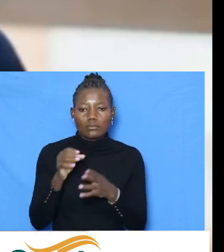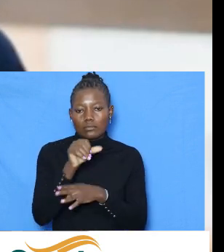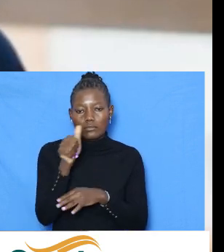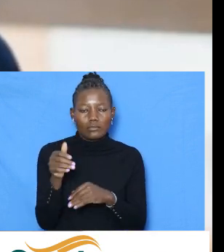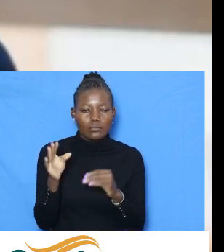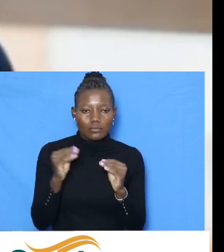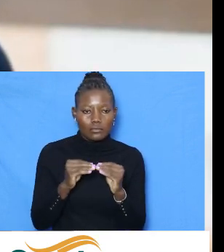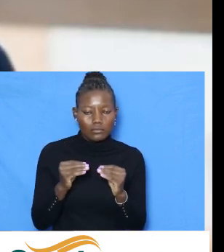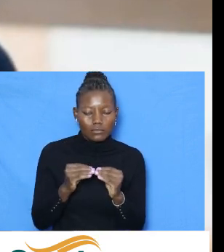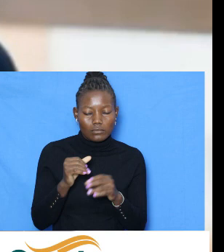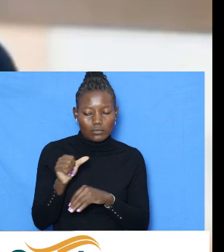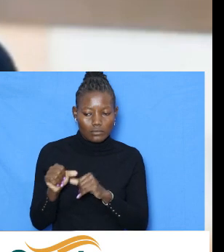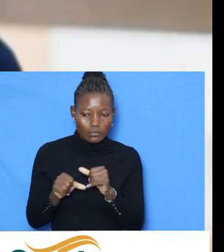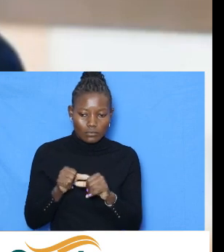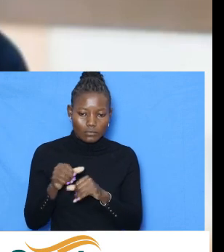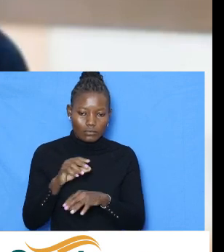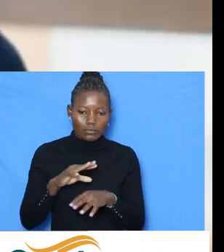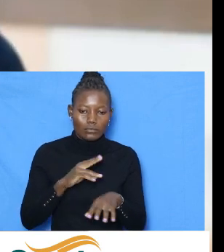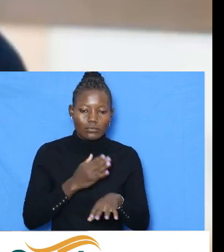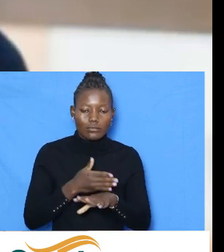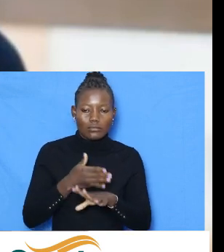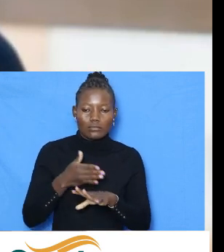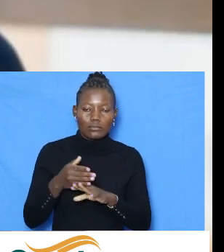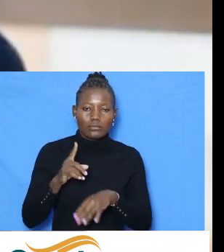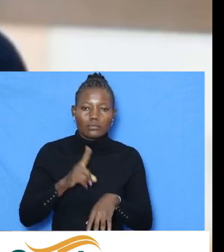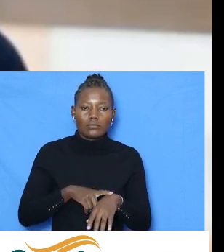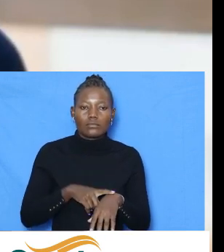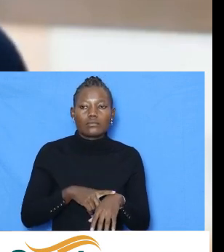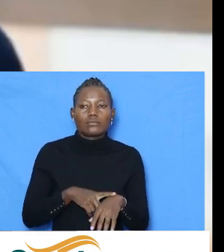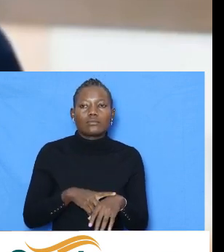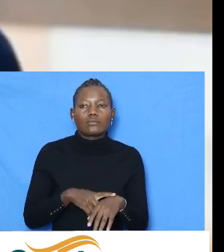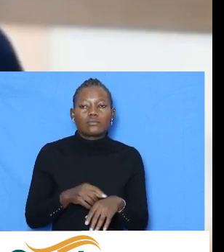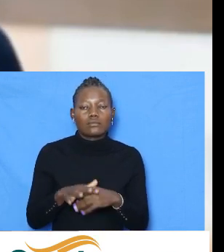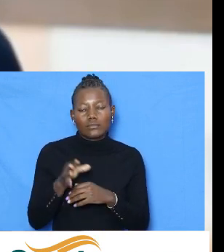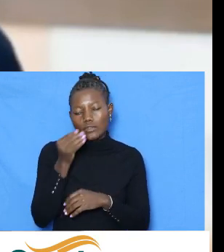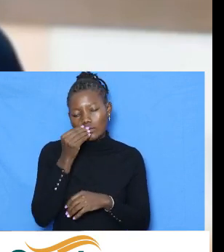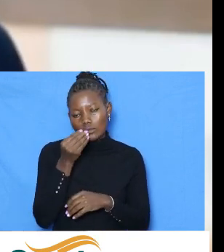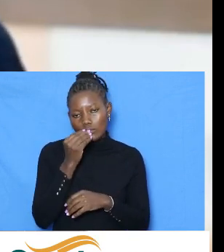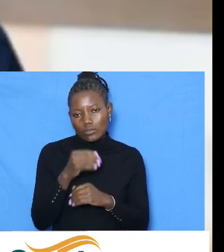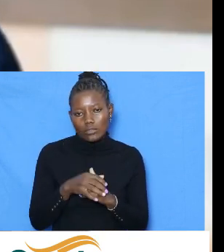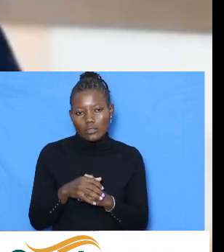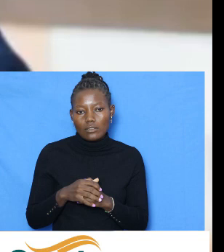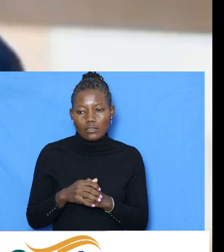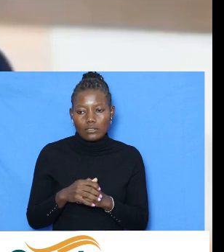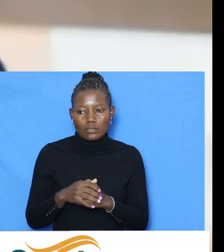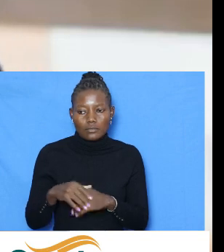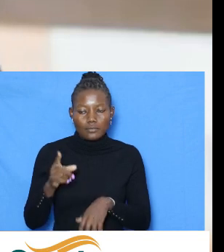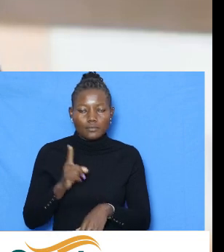webinar on injury during nutrition during